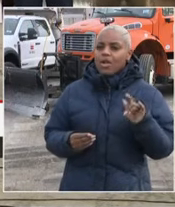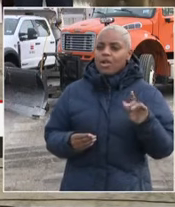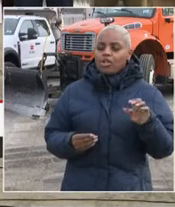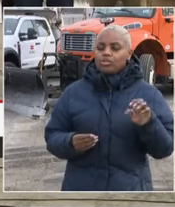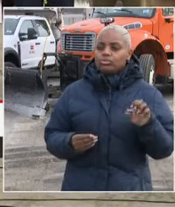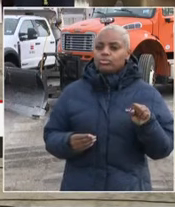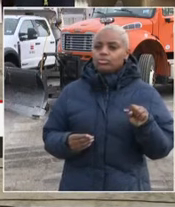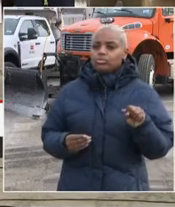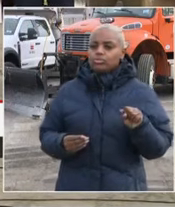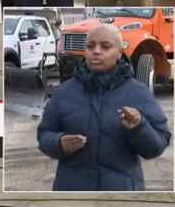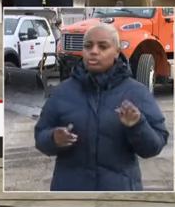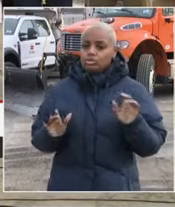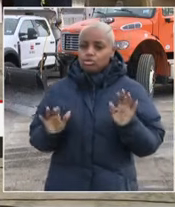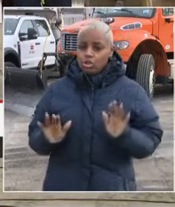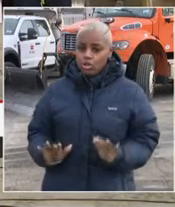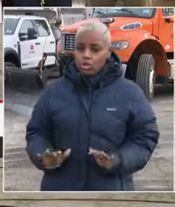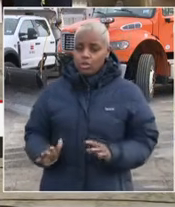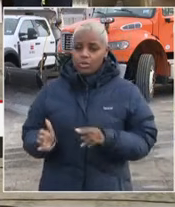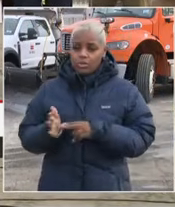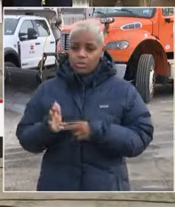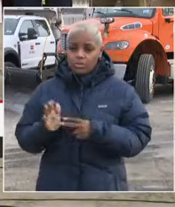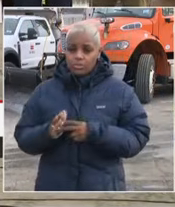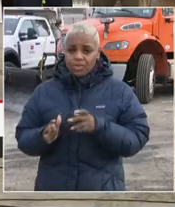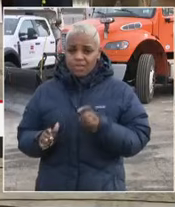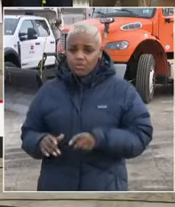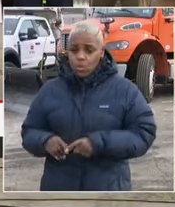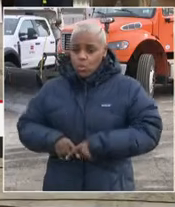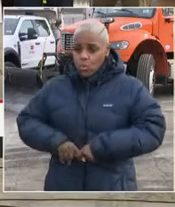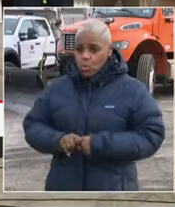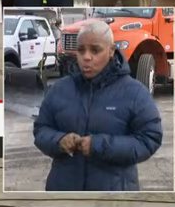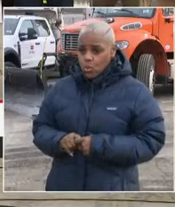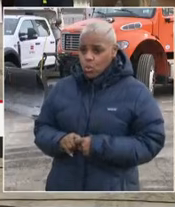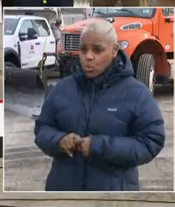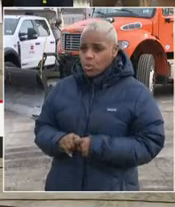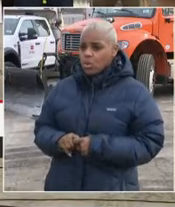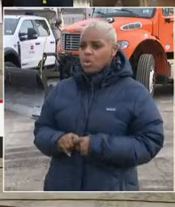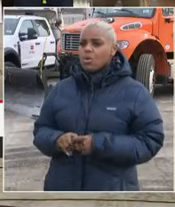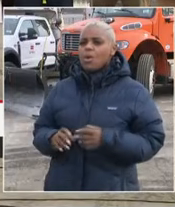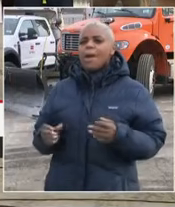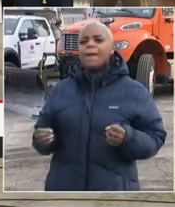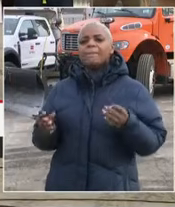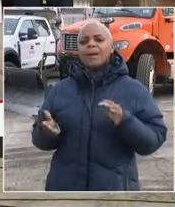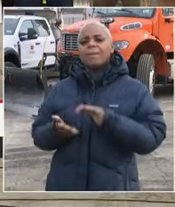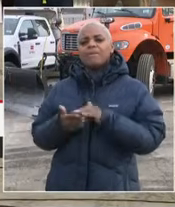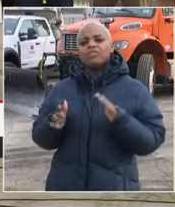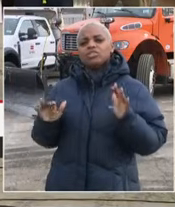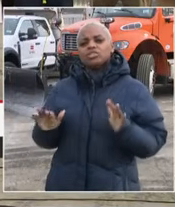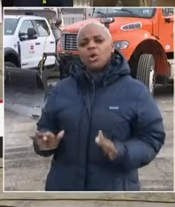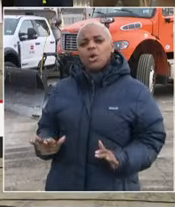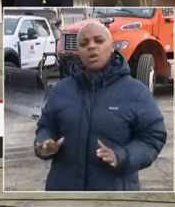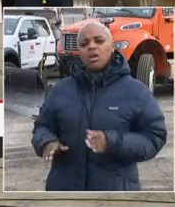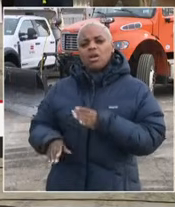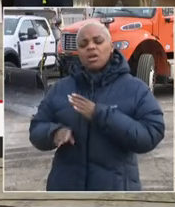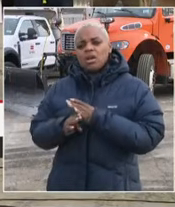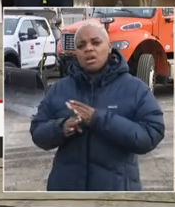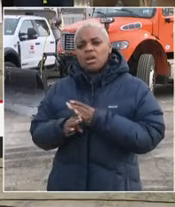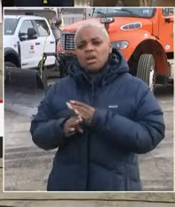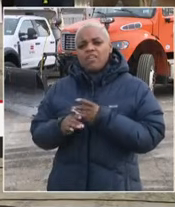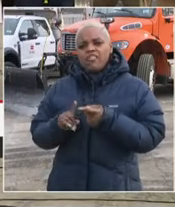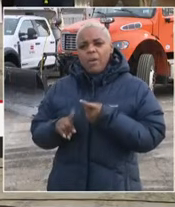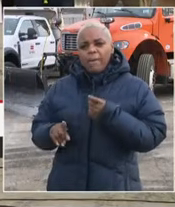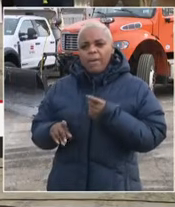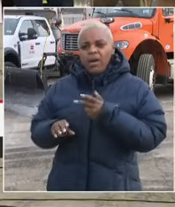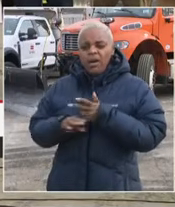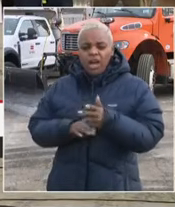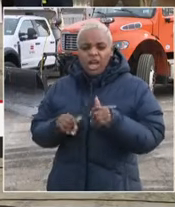on there that pivots that? And then for the streets, are there any areas that you all are asking people to stay away from once snow does